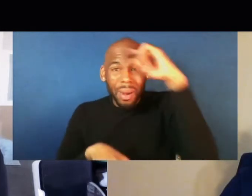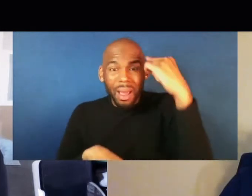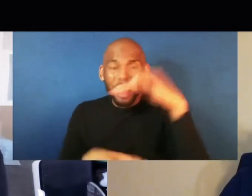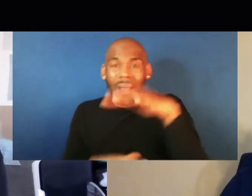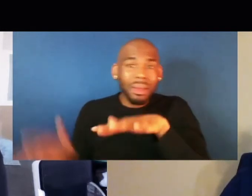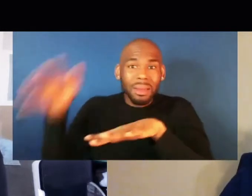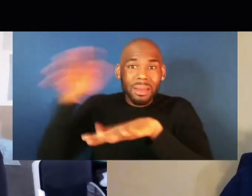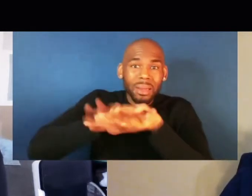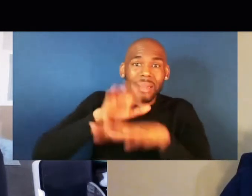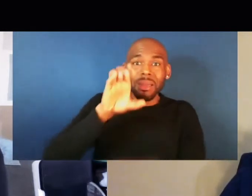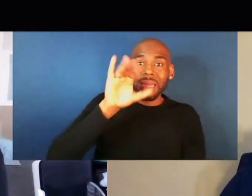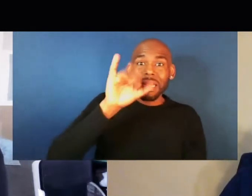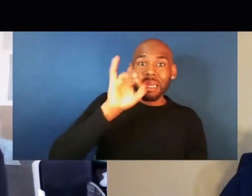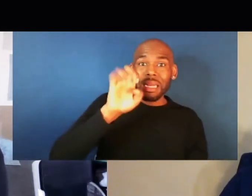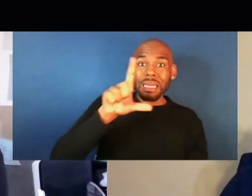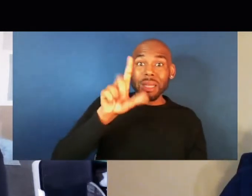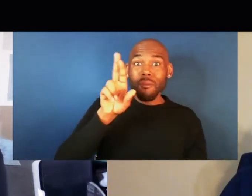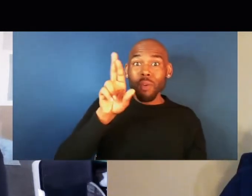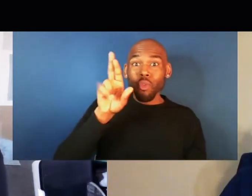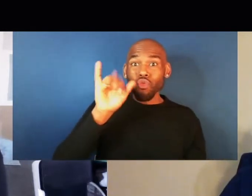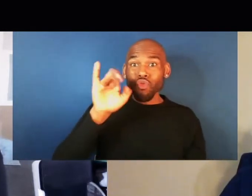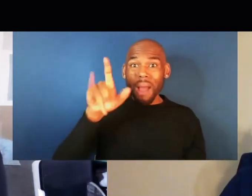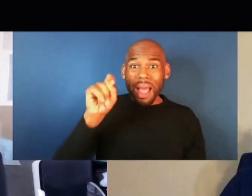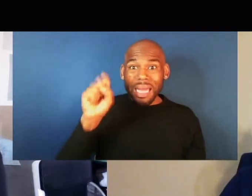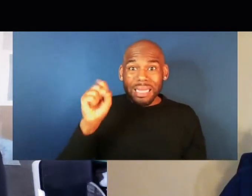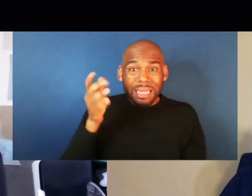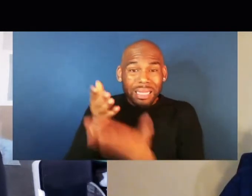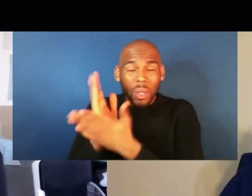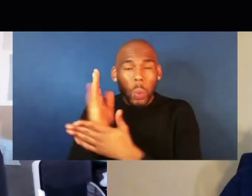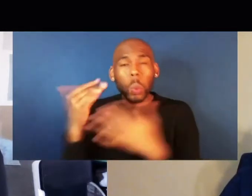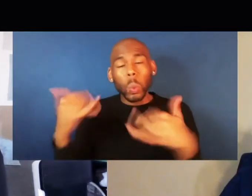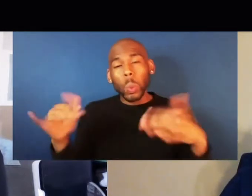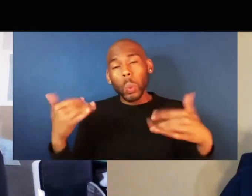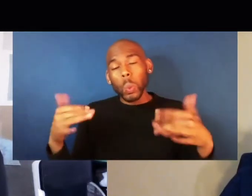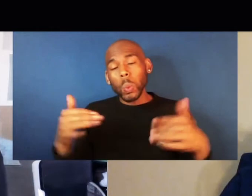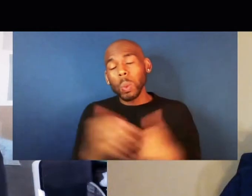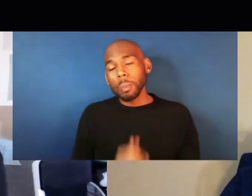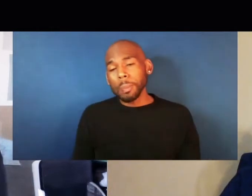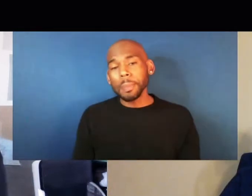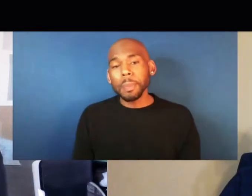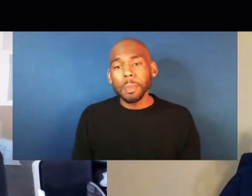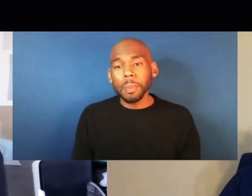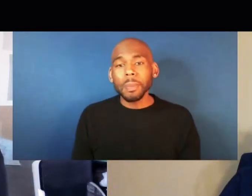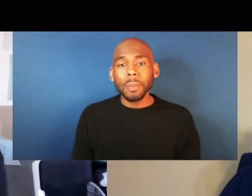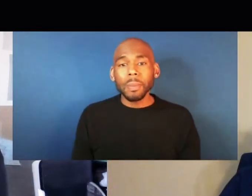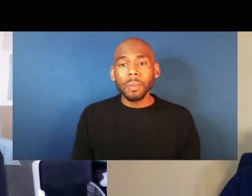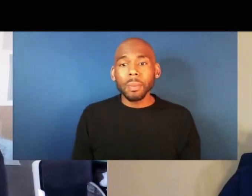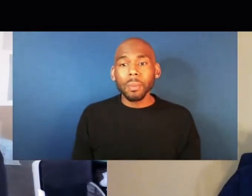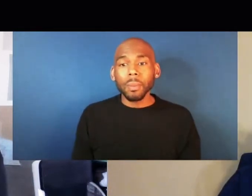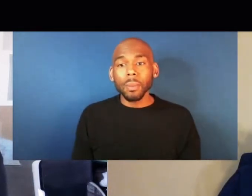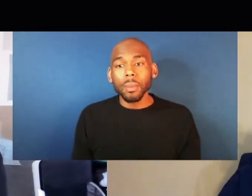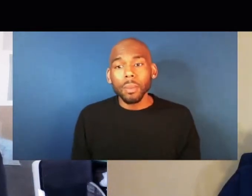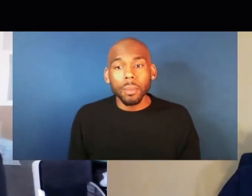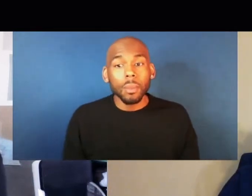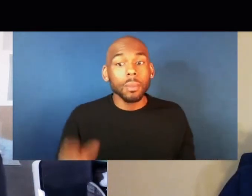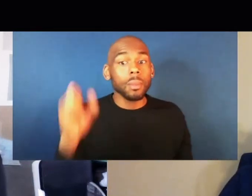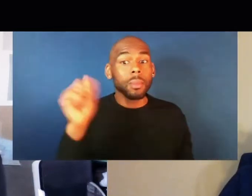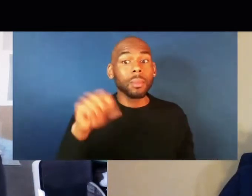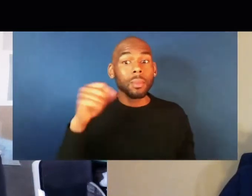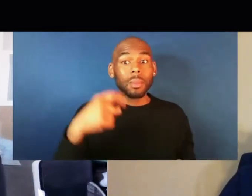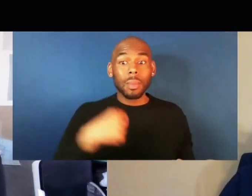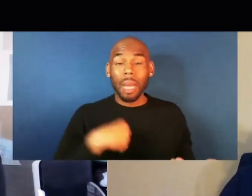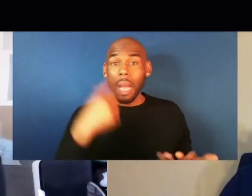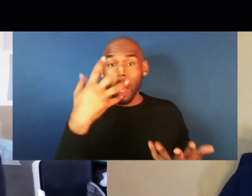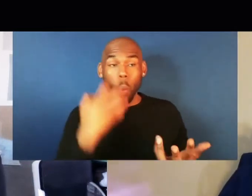Black disabled, a lot of disabled men are houseless. So, yeah.